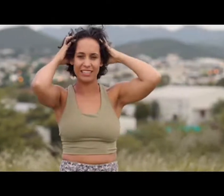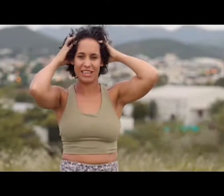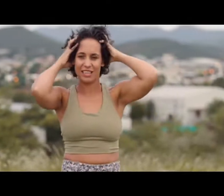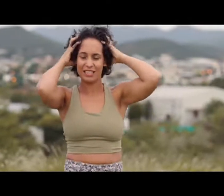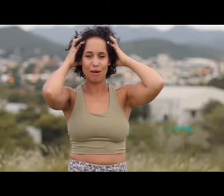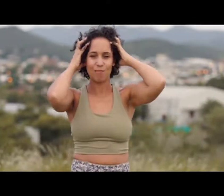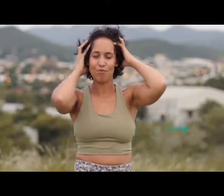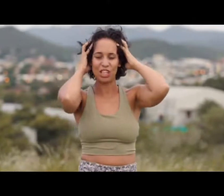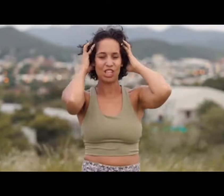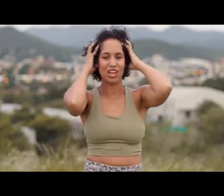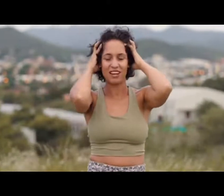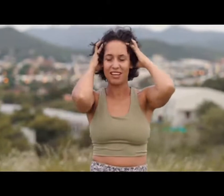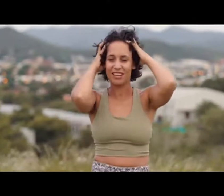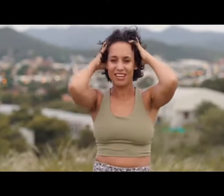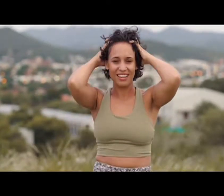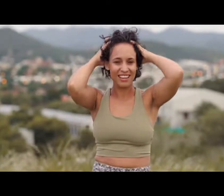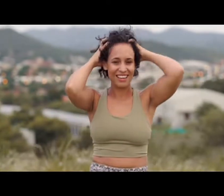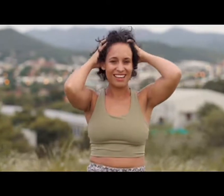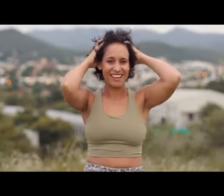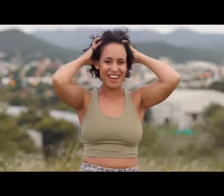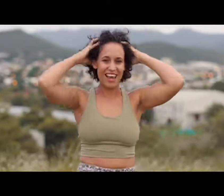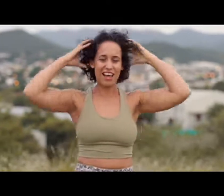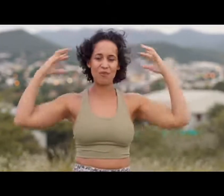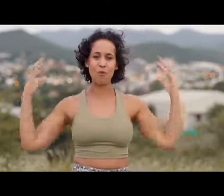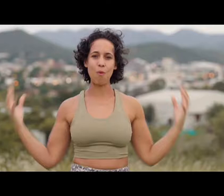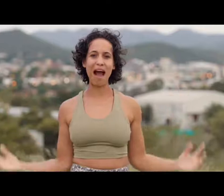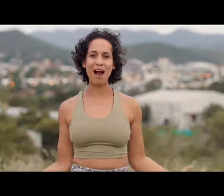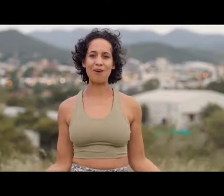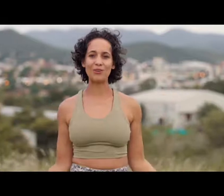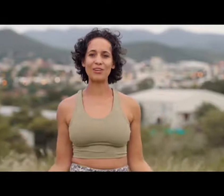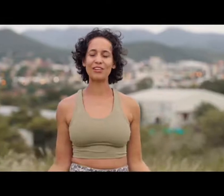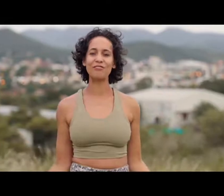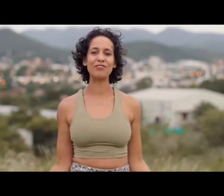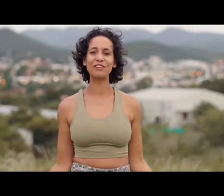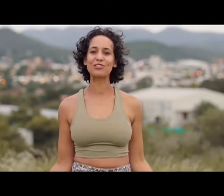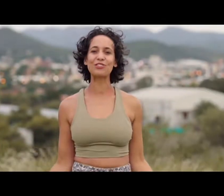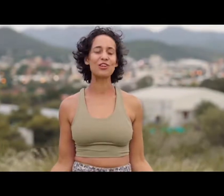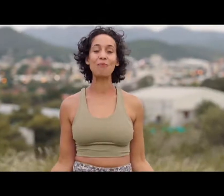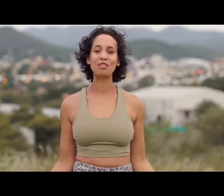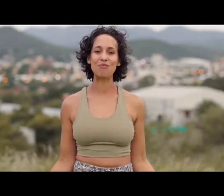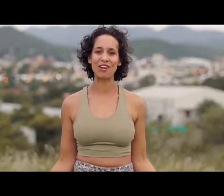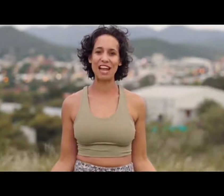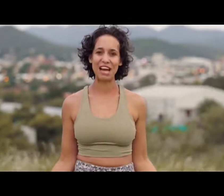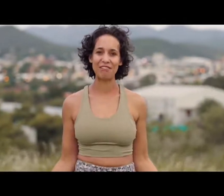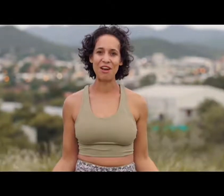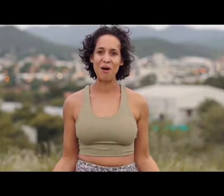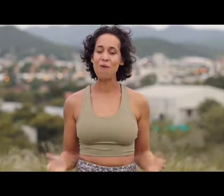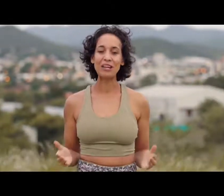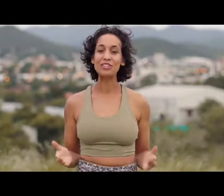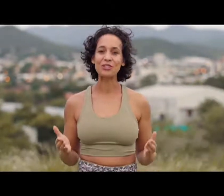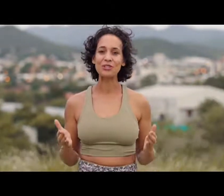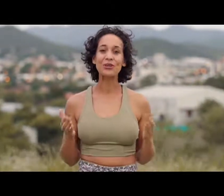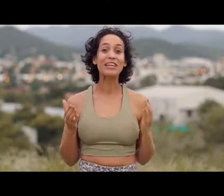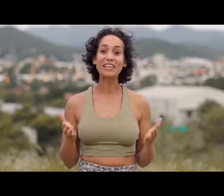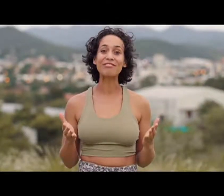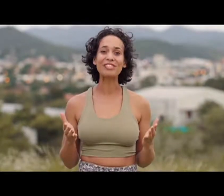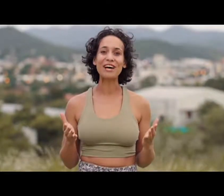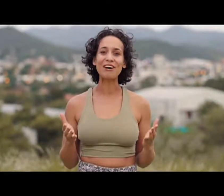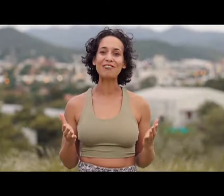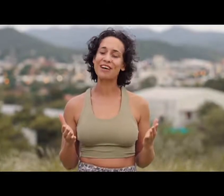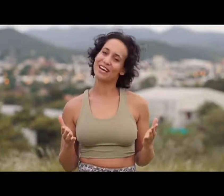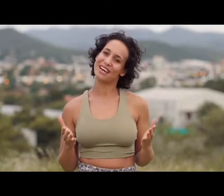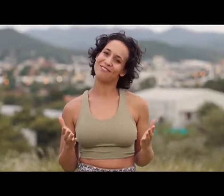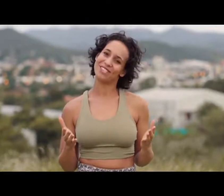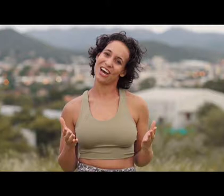giving your head some pressure. And wow, you're going to feel so much more alive once you